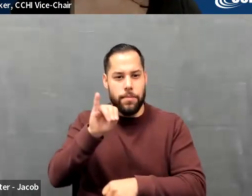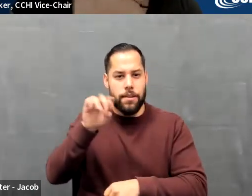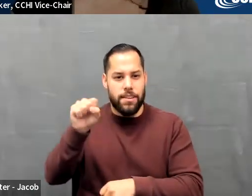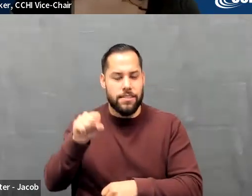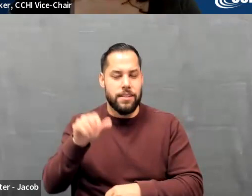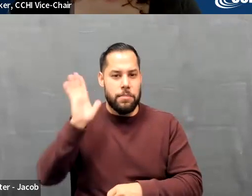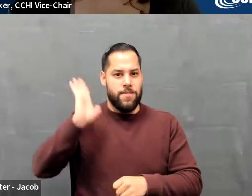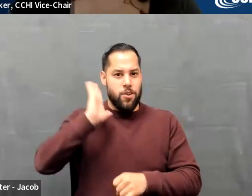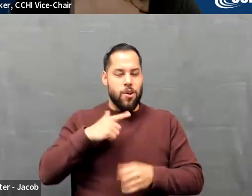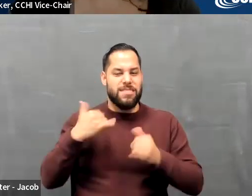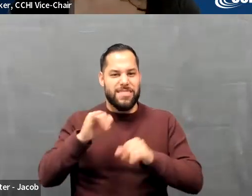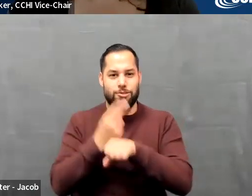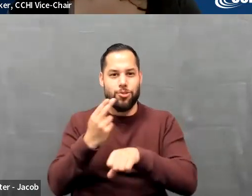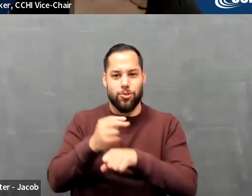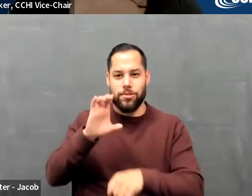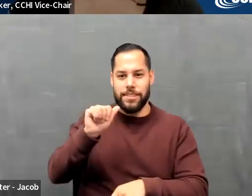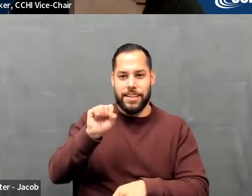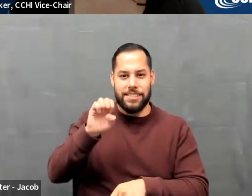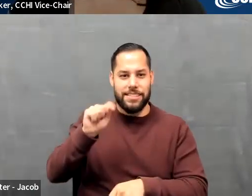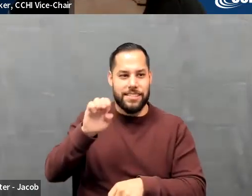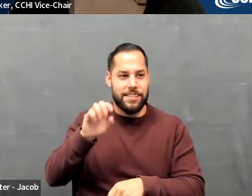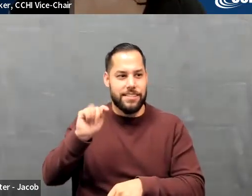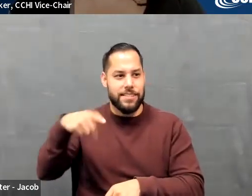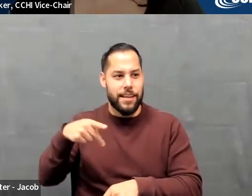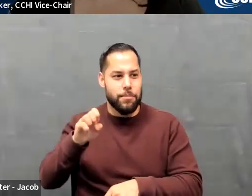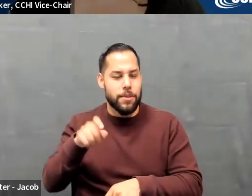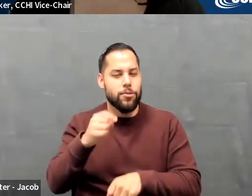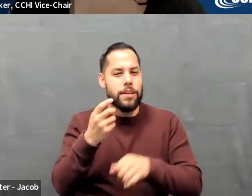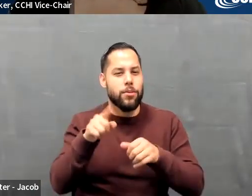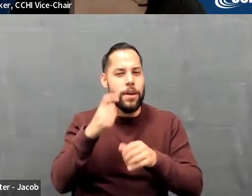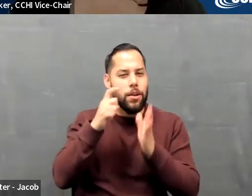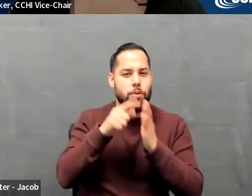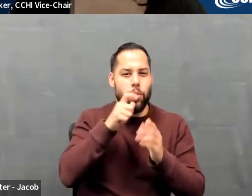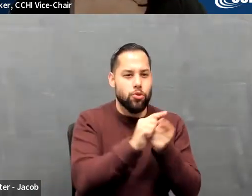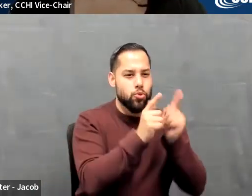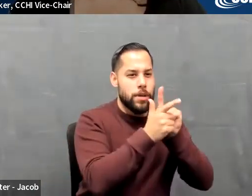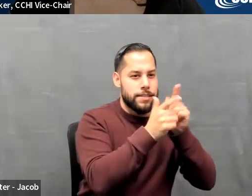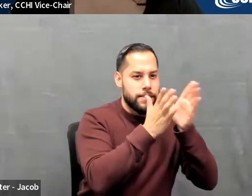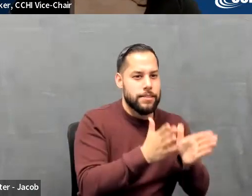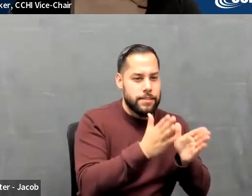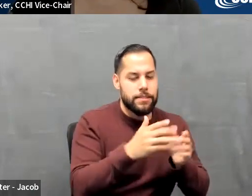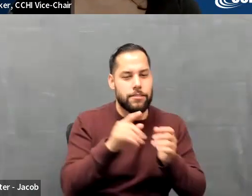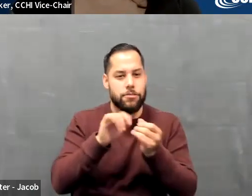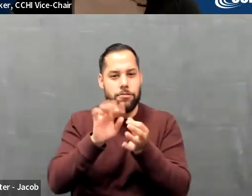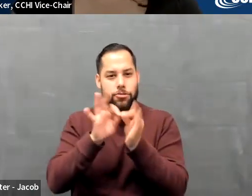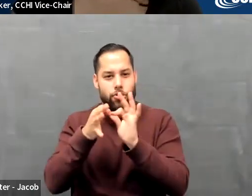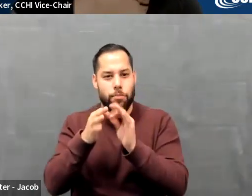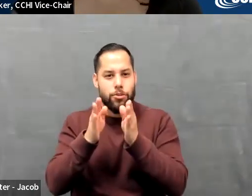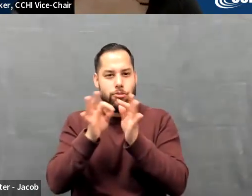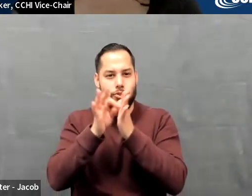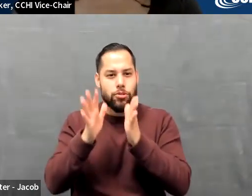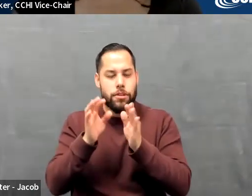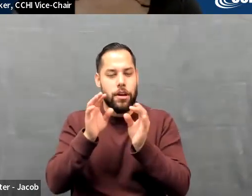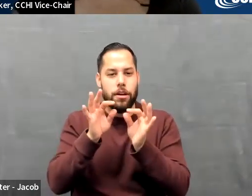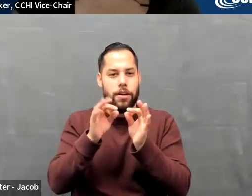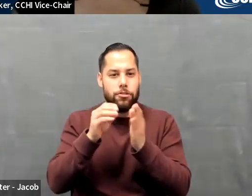tapes, and you could tell who was the translation and interpretation students because they were walking around all day long